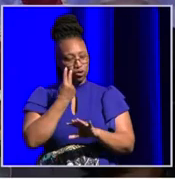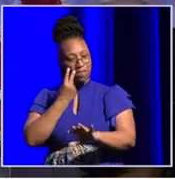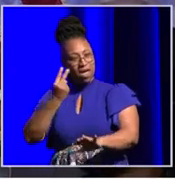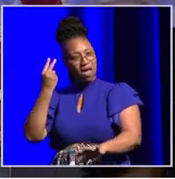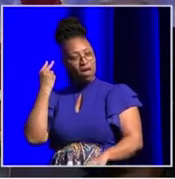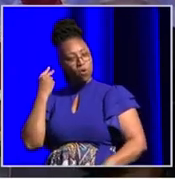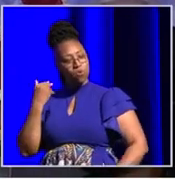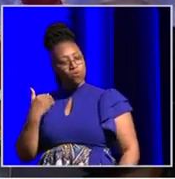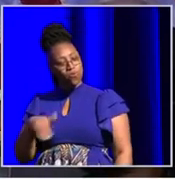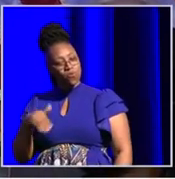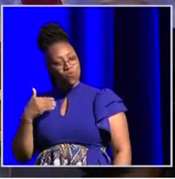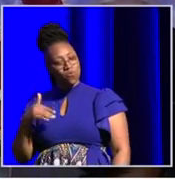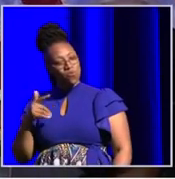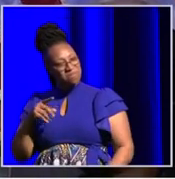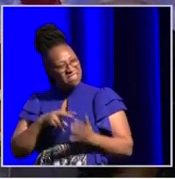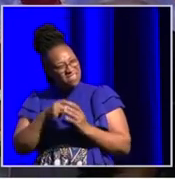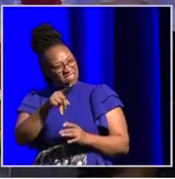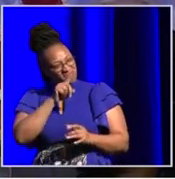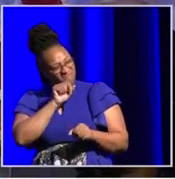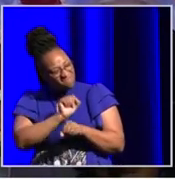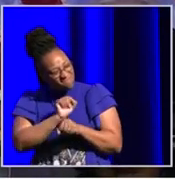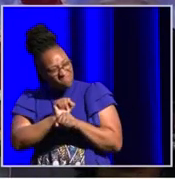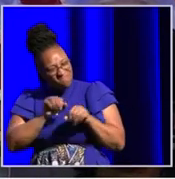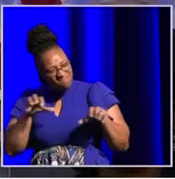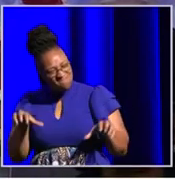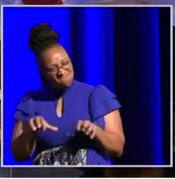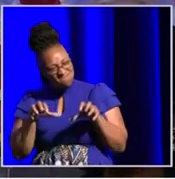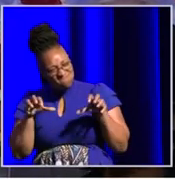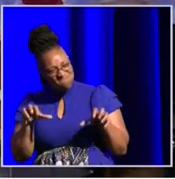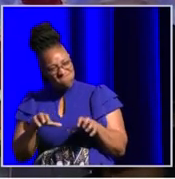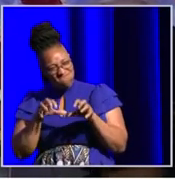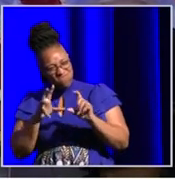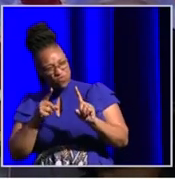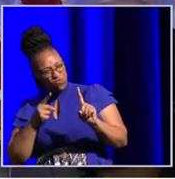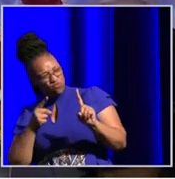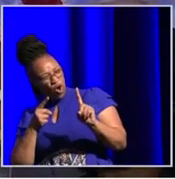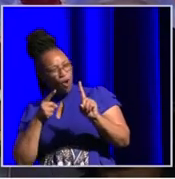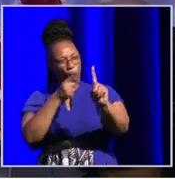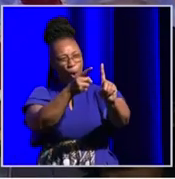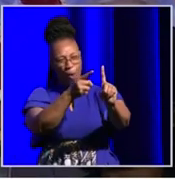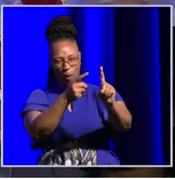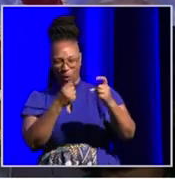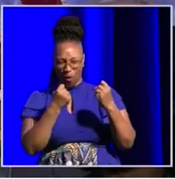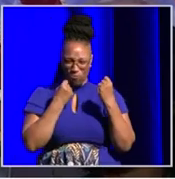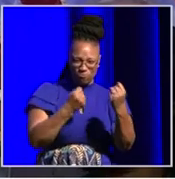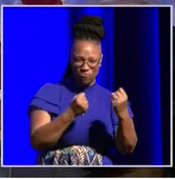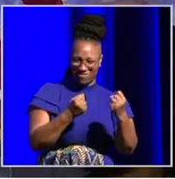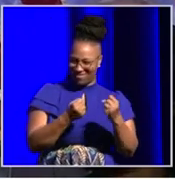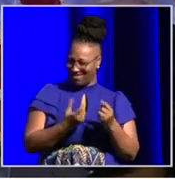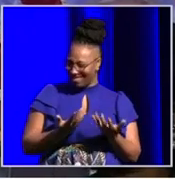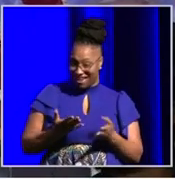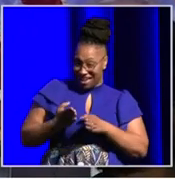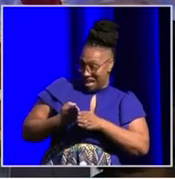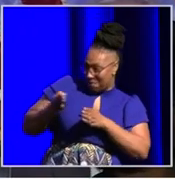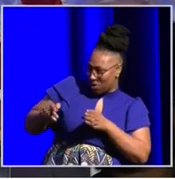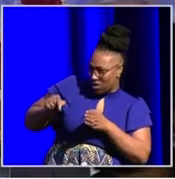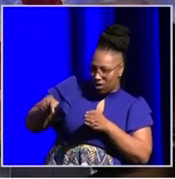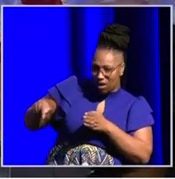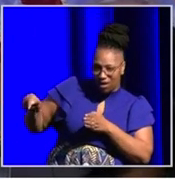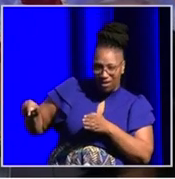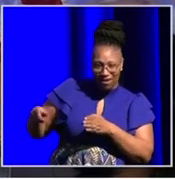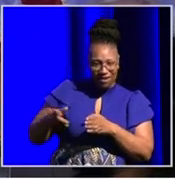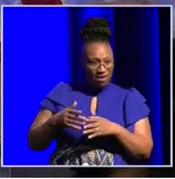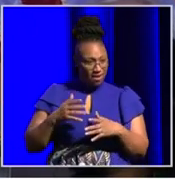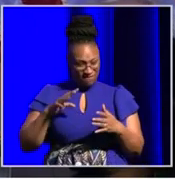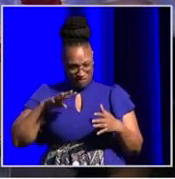close-knit neighborhood called Stronghold. It's the resilience of four generations of my family that